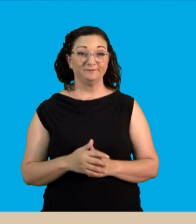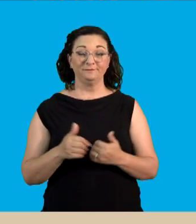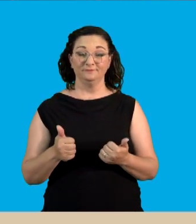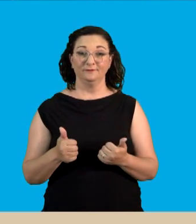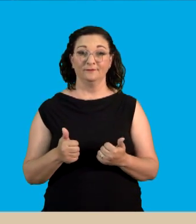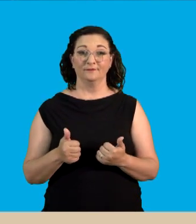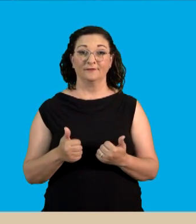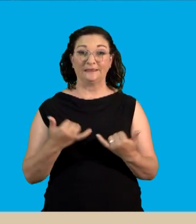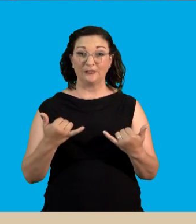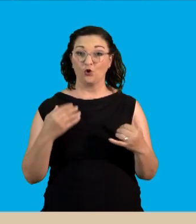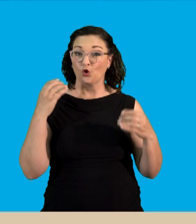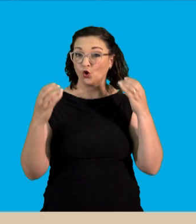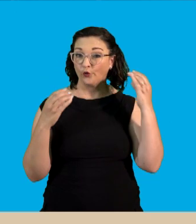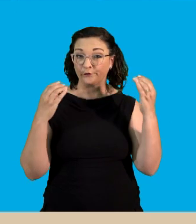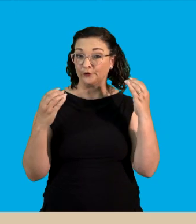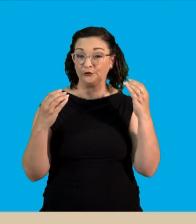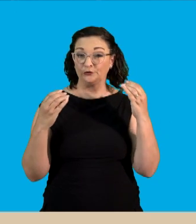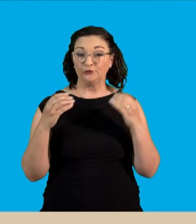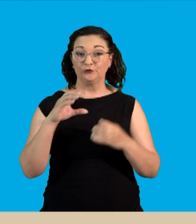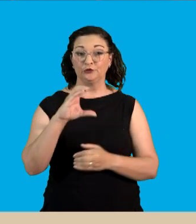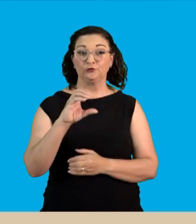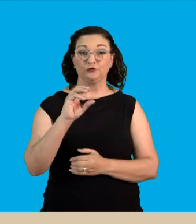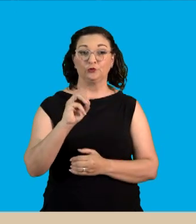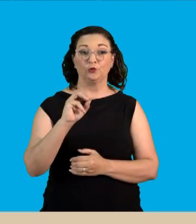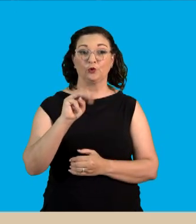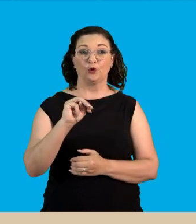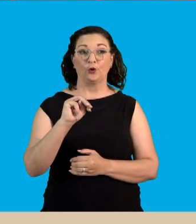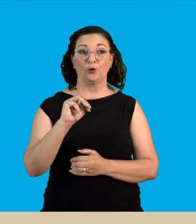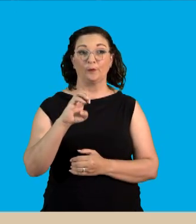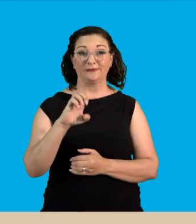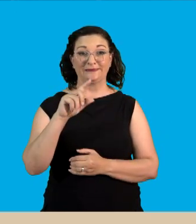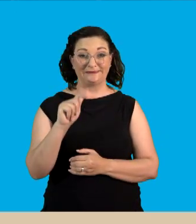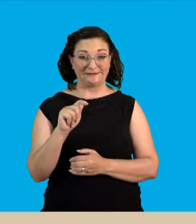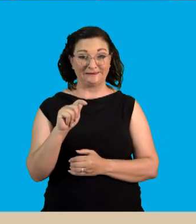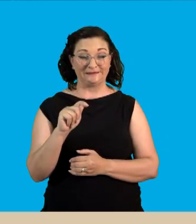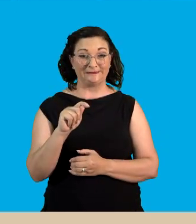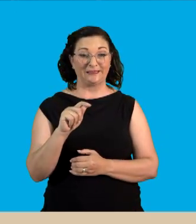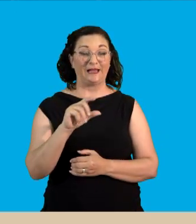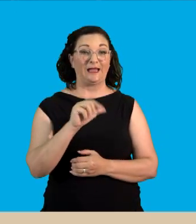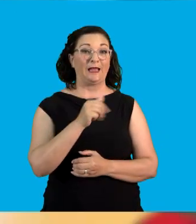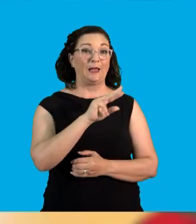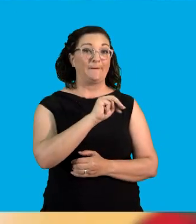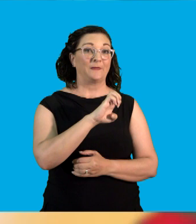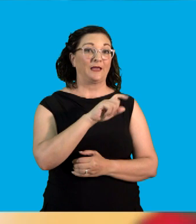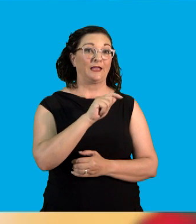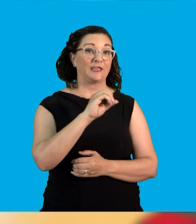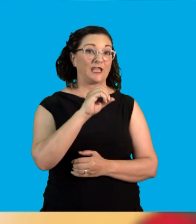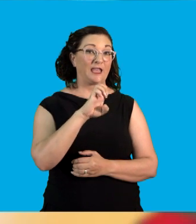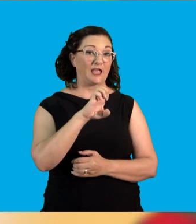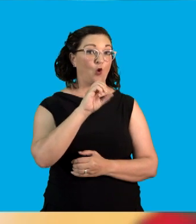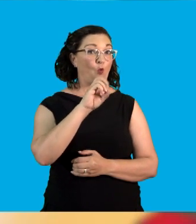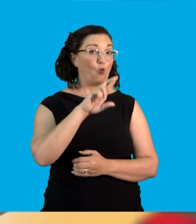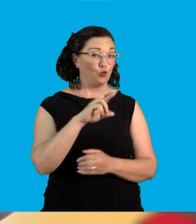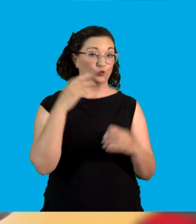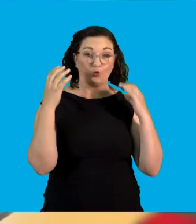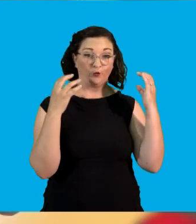Okay. Now, please do not confuse the comet and the meteor, okay? The meteor, when